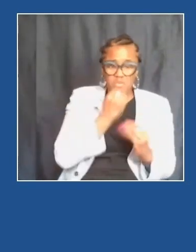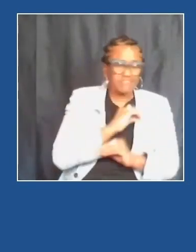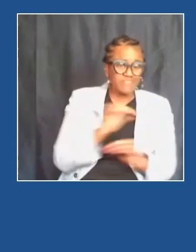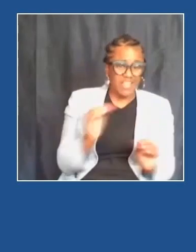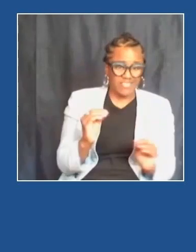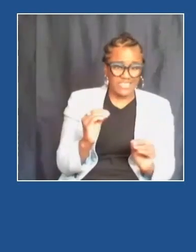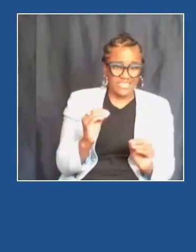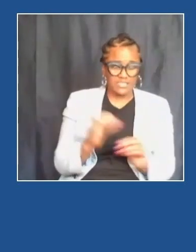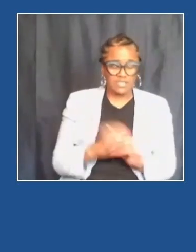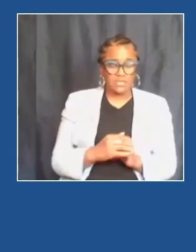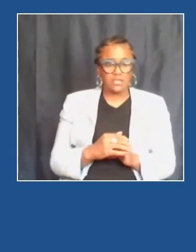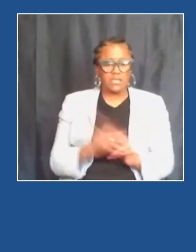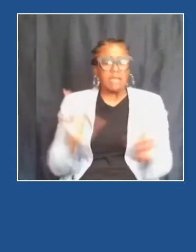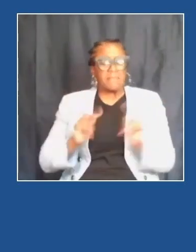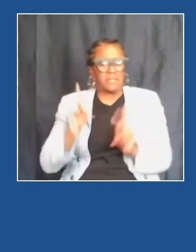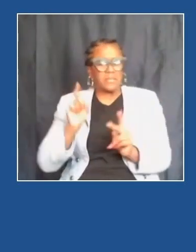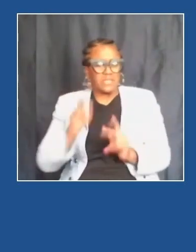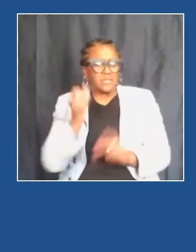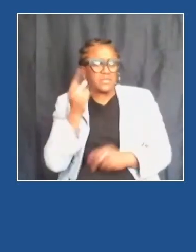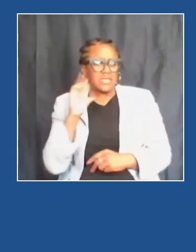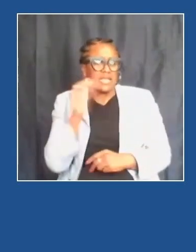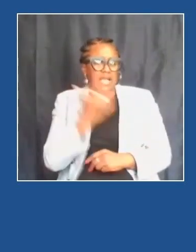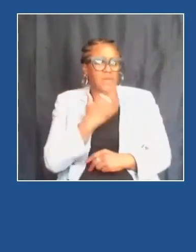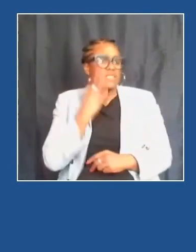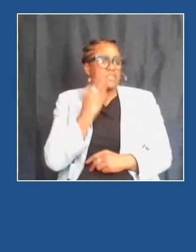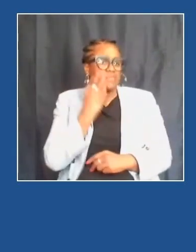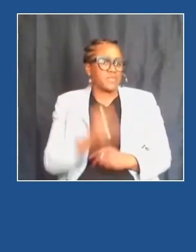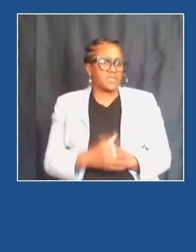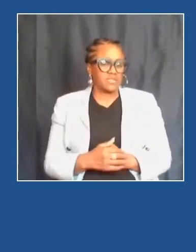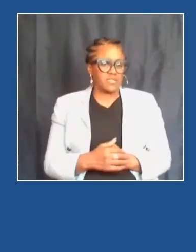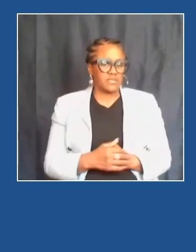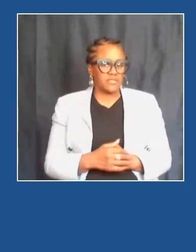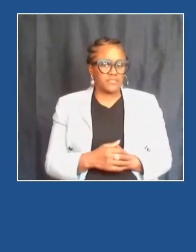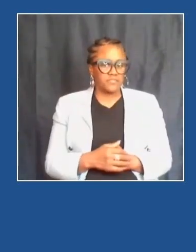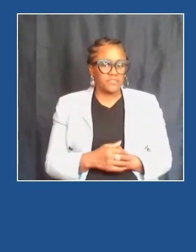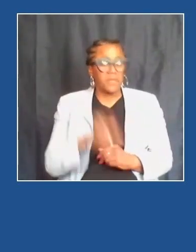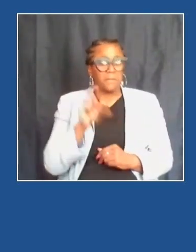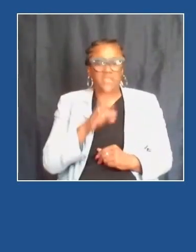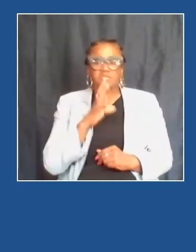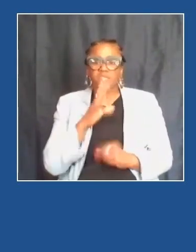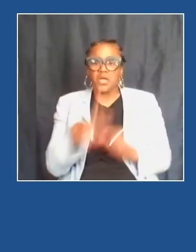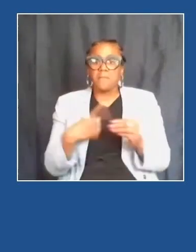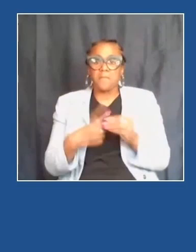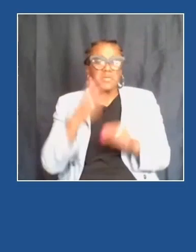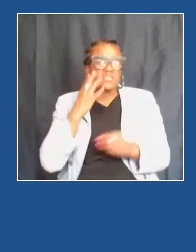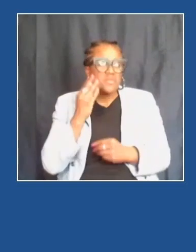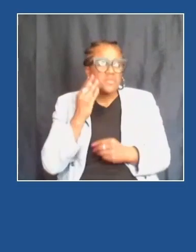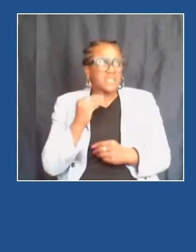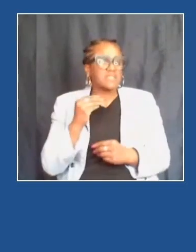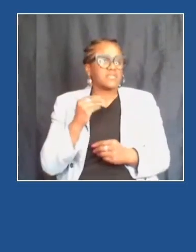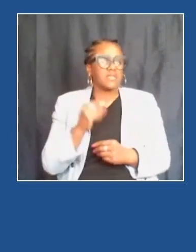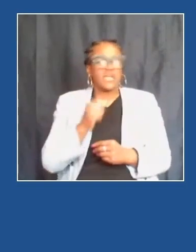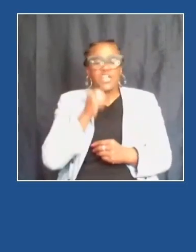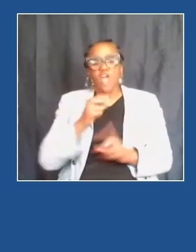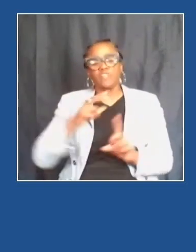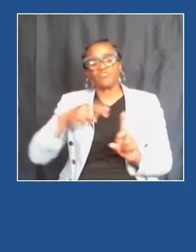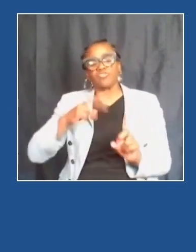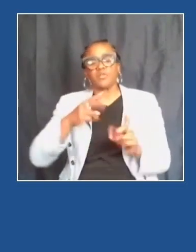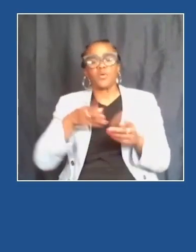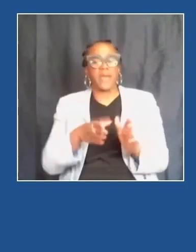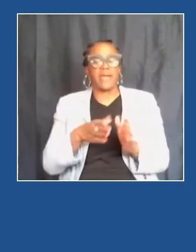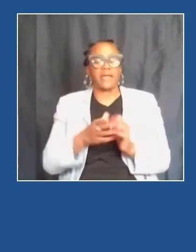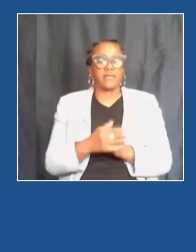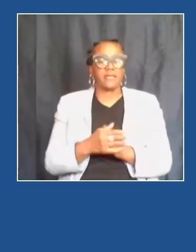understand our experience. So you have to talk about your experience in a non-judgmental way, what it's like